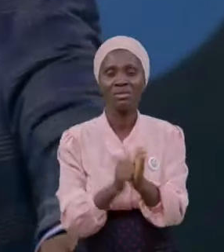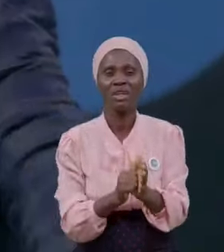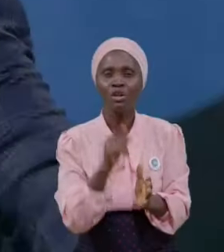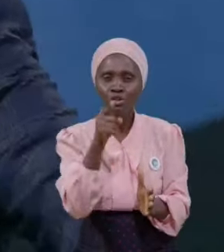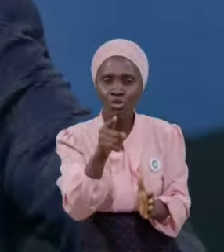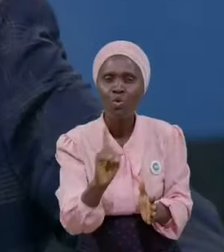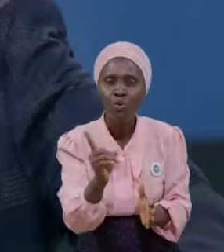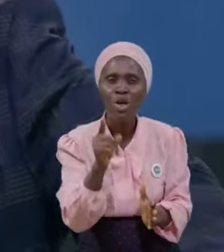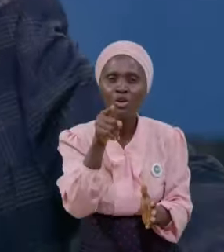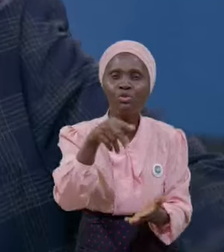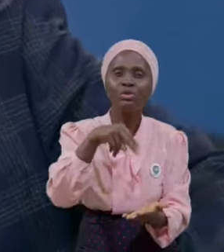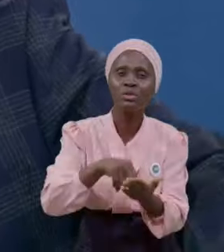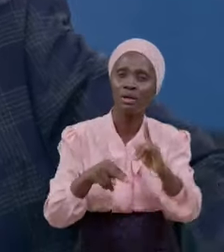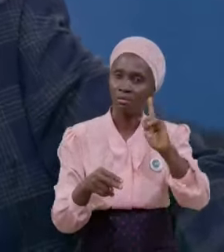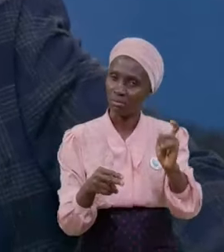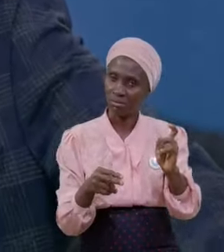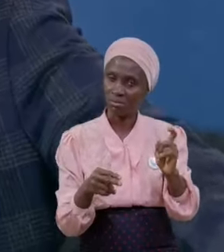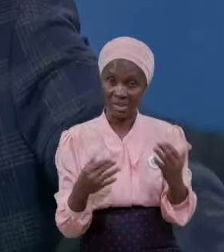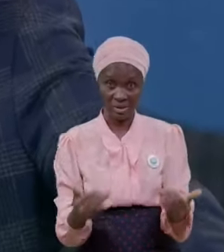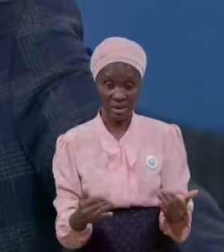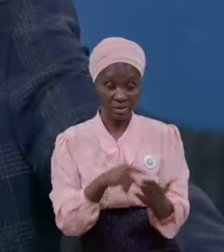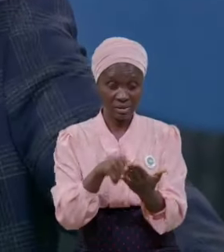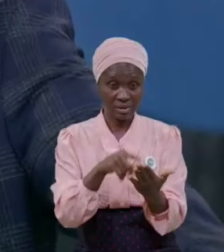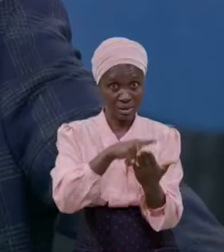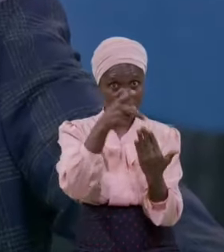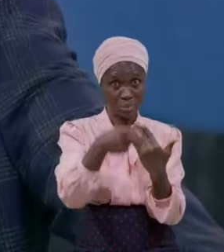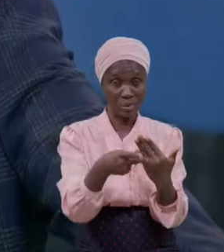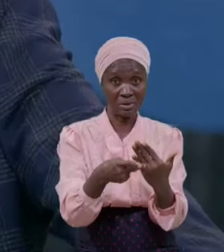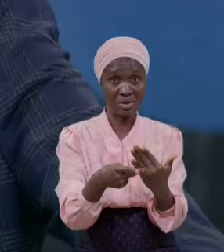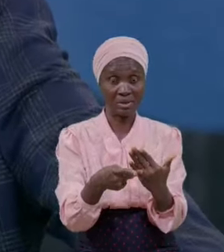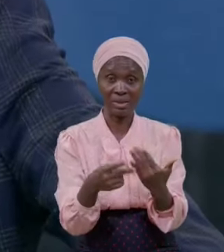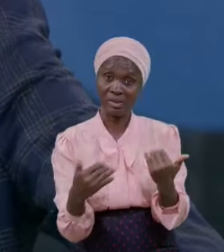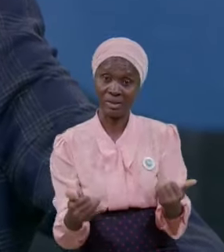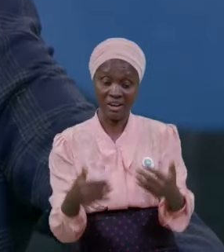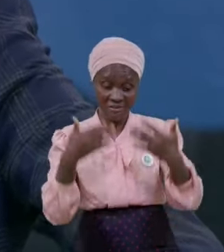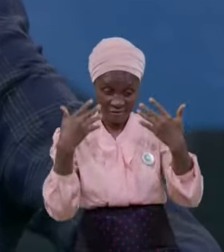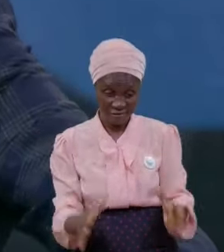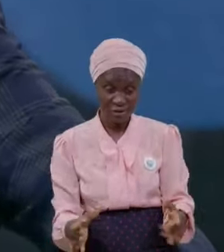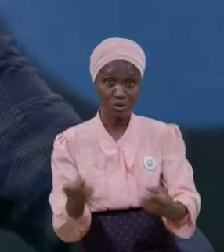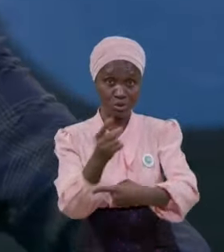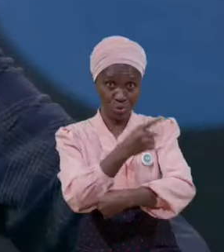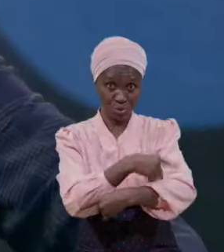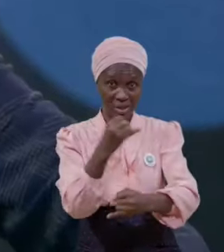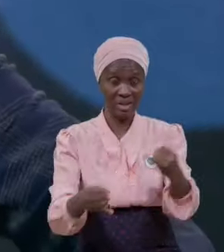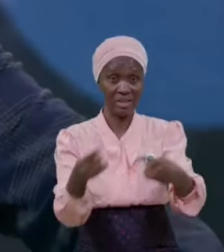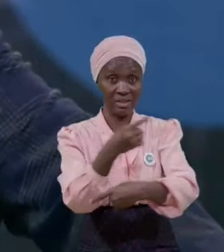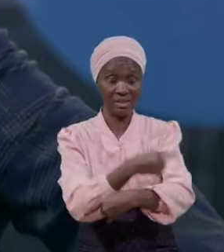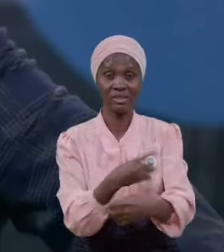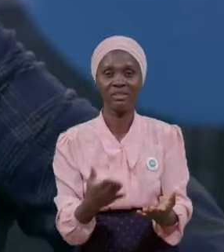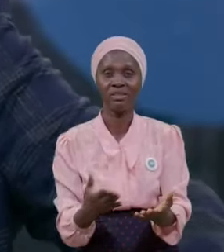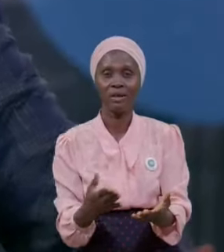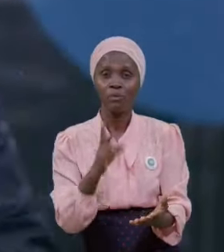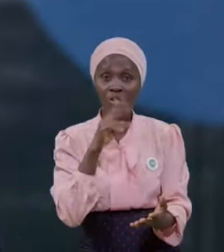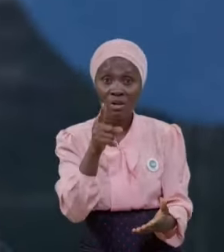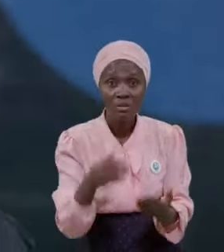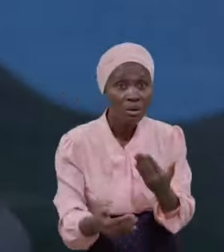still until this day? You are here on the first day, second day, third day, fourth day, and